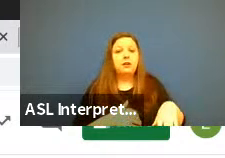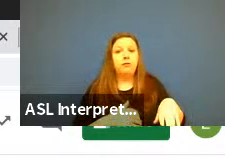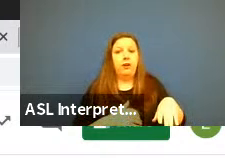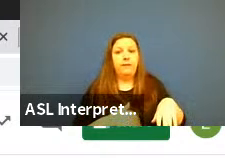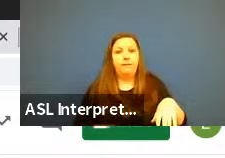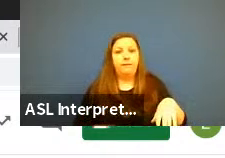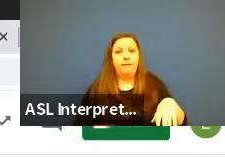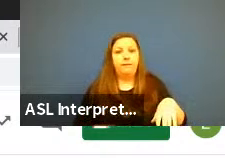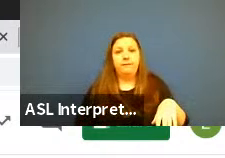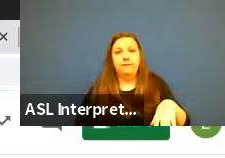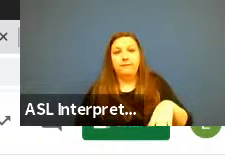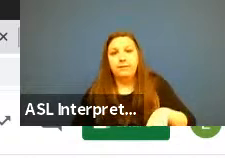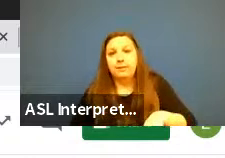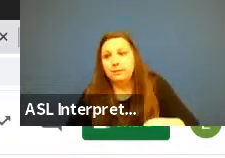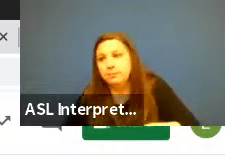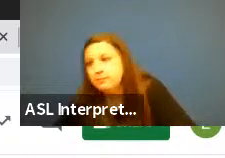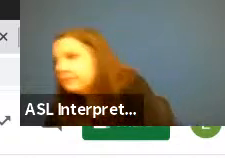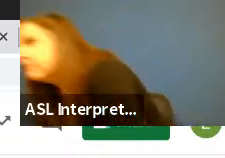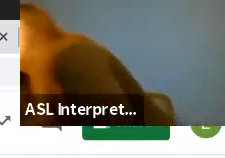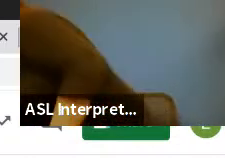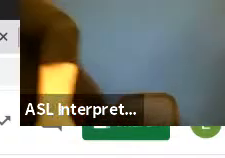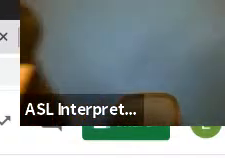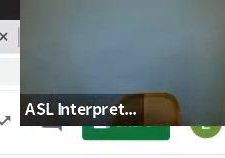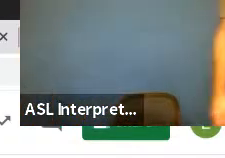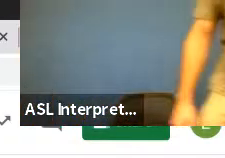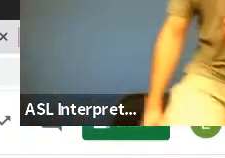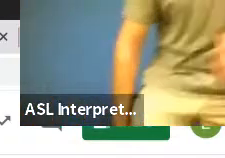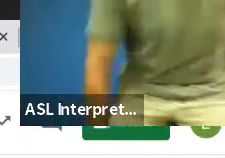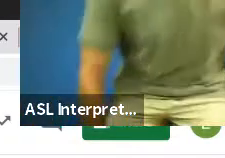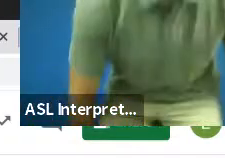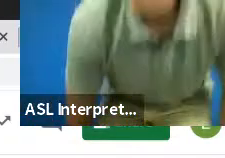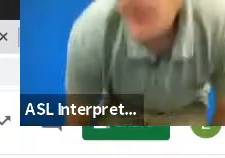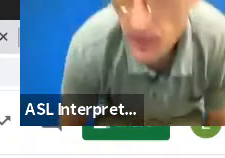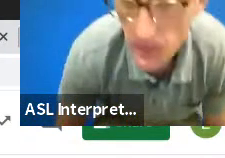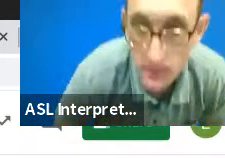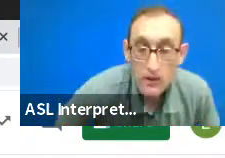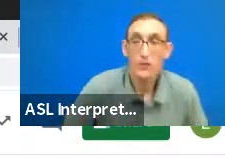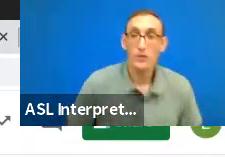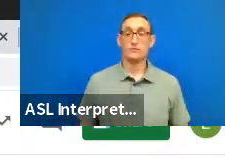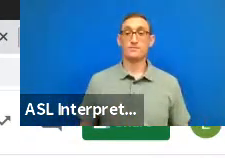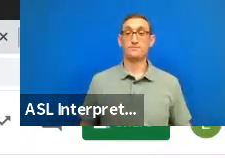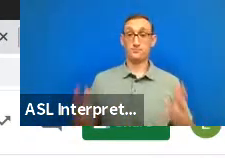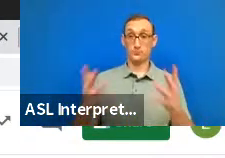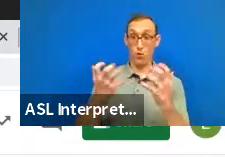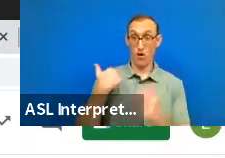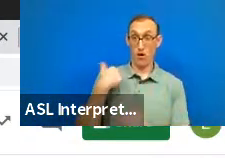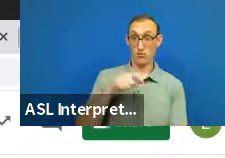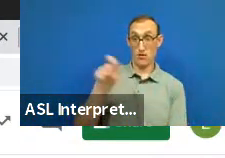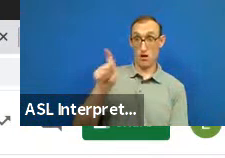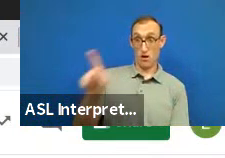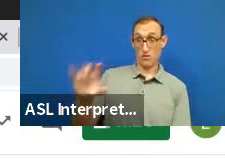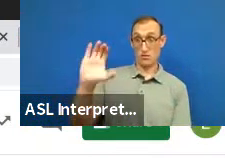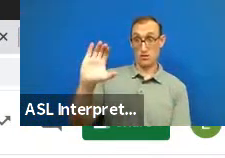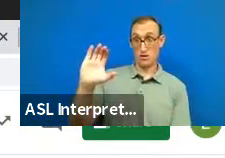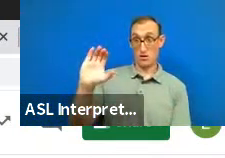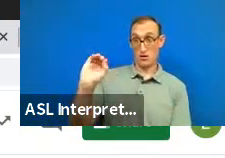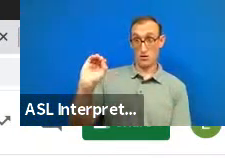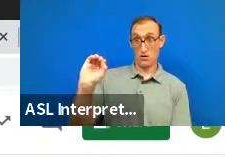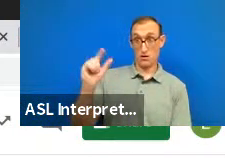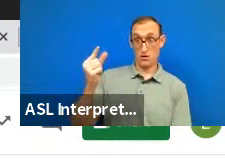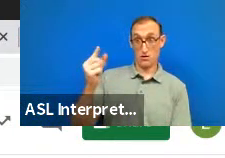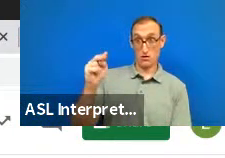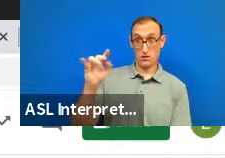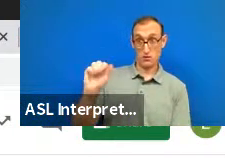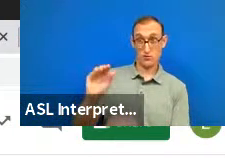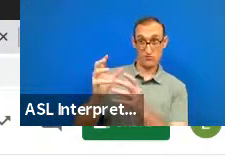so would you all like us to follow back up with Cognia? From my understanding, Dr. Thomas, and you can clarify, I was not a